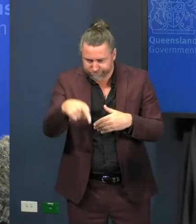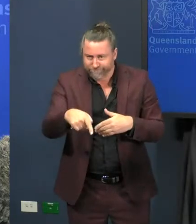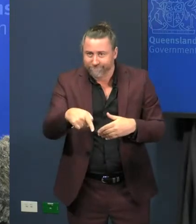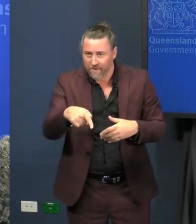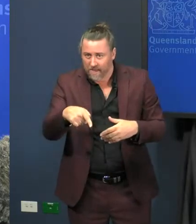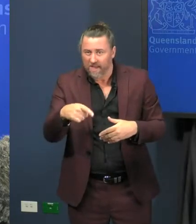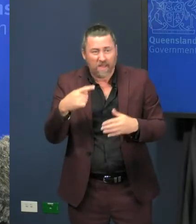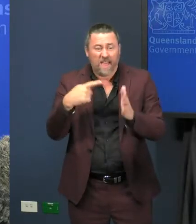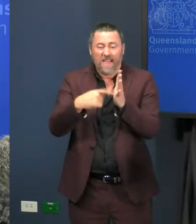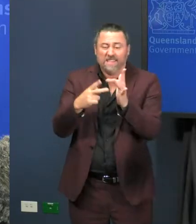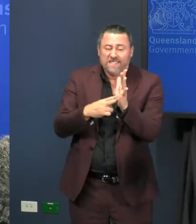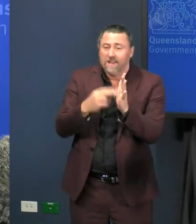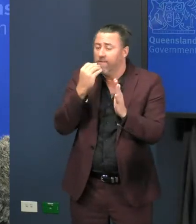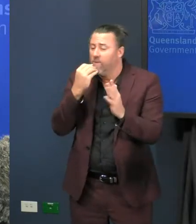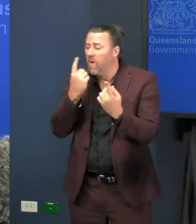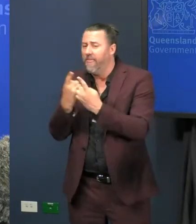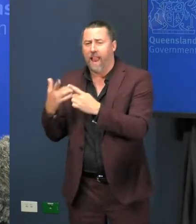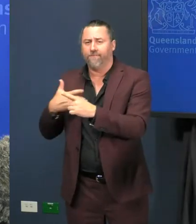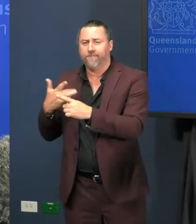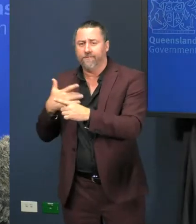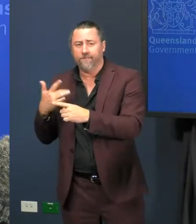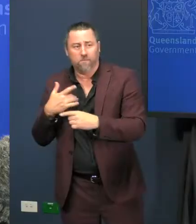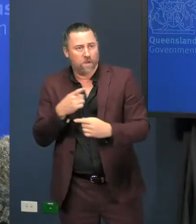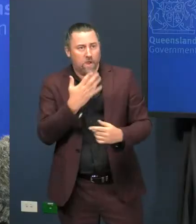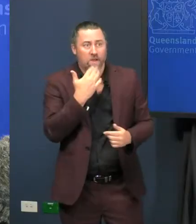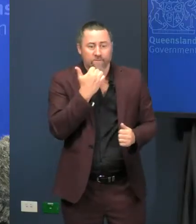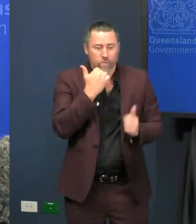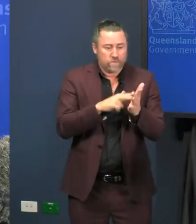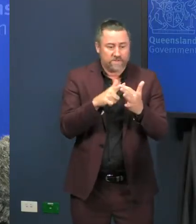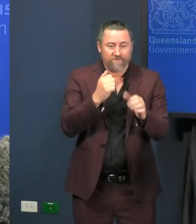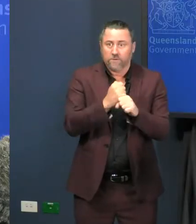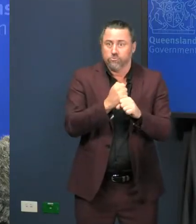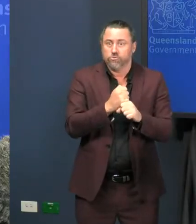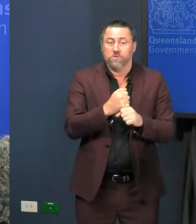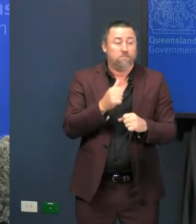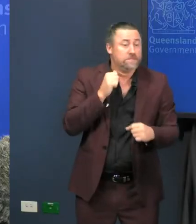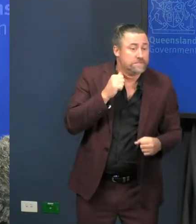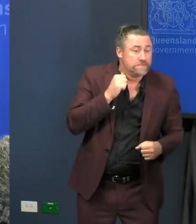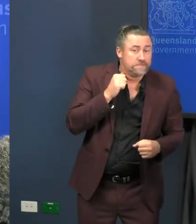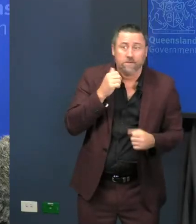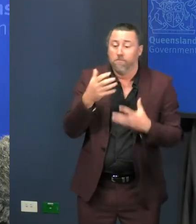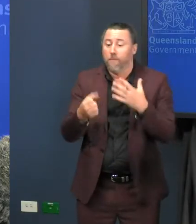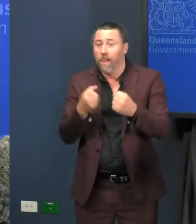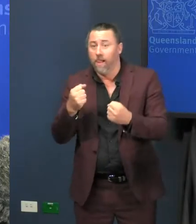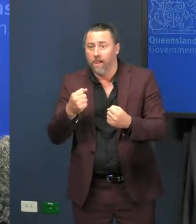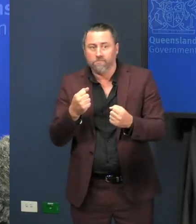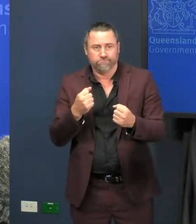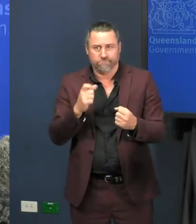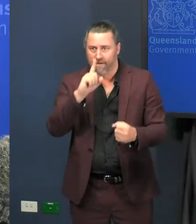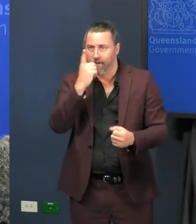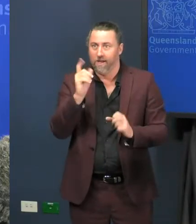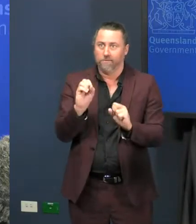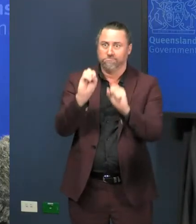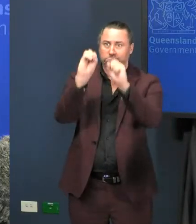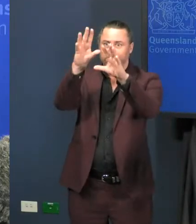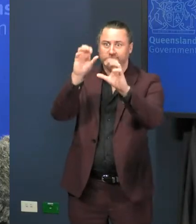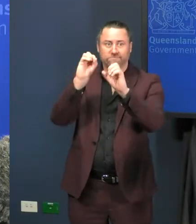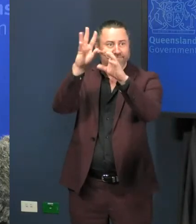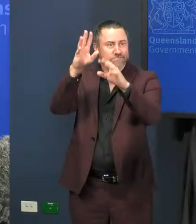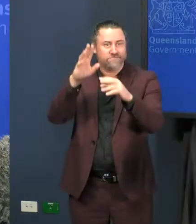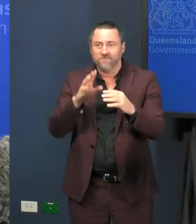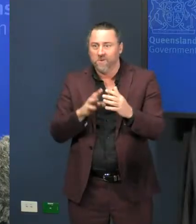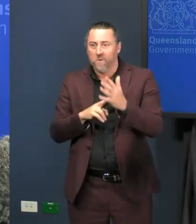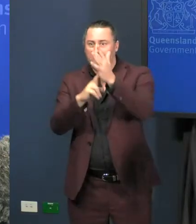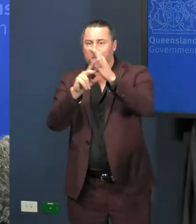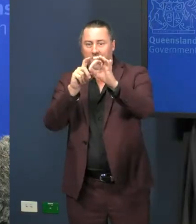the non-perishables. It was those essentials, fruit and veggies and meat and milk. That was the real challenge, getting that up and down the